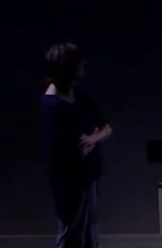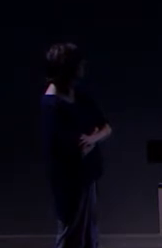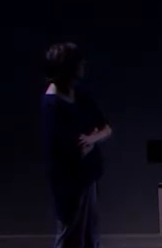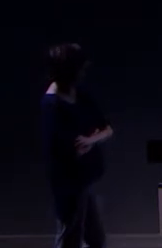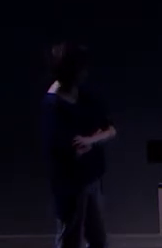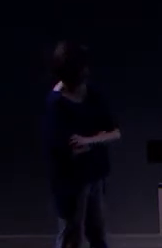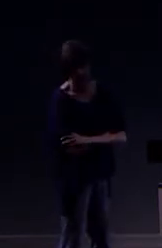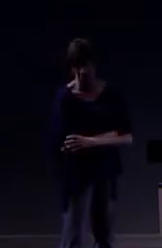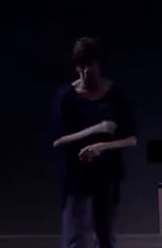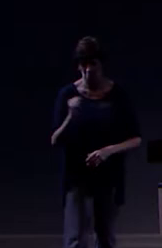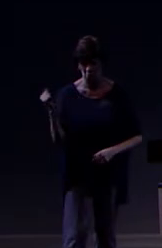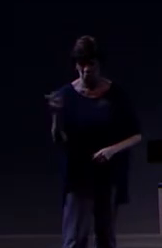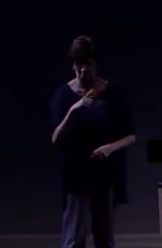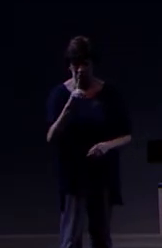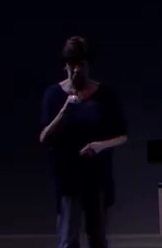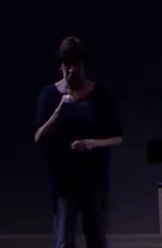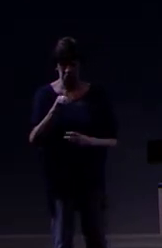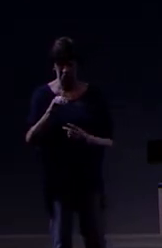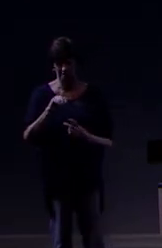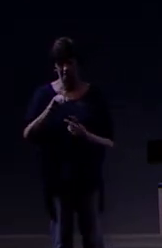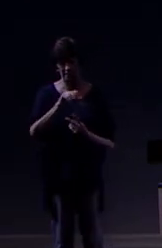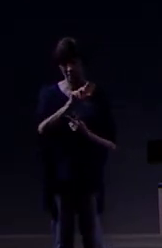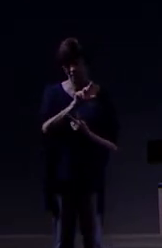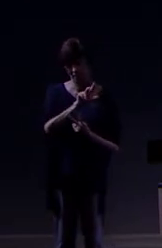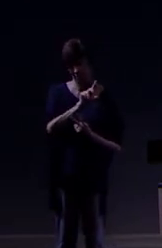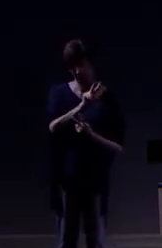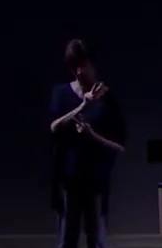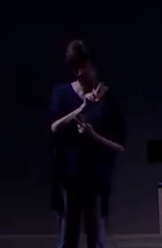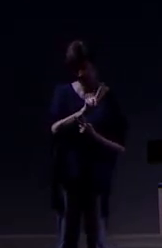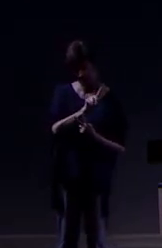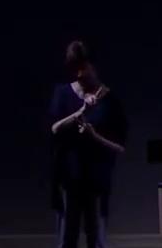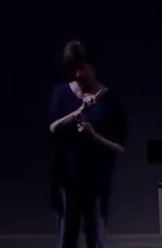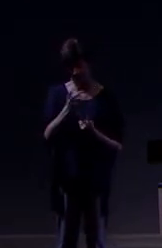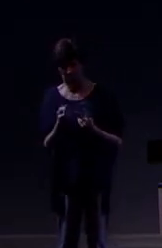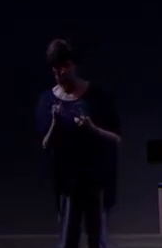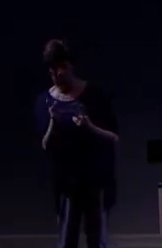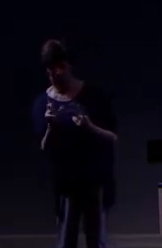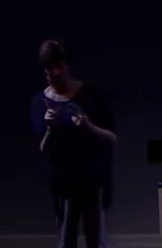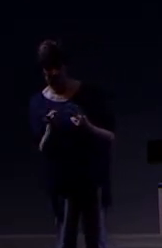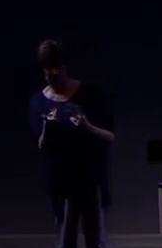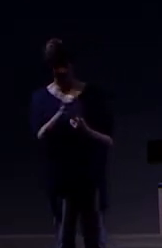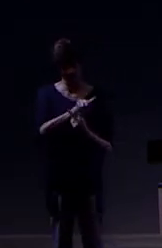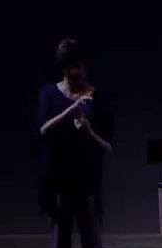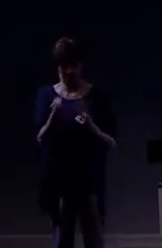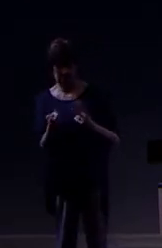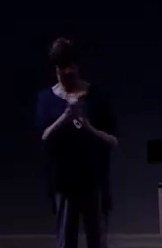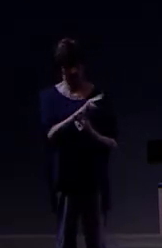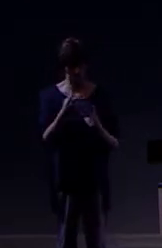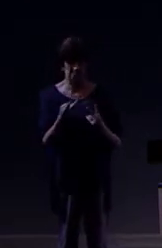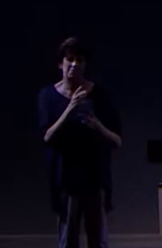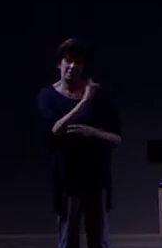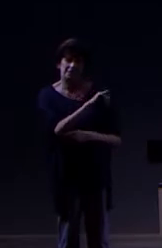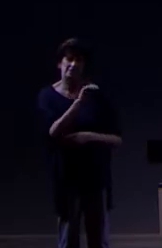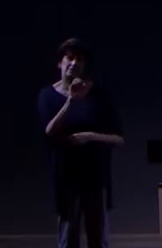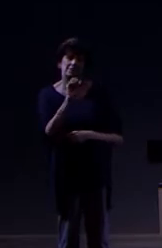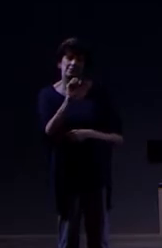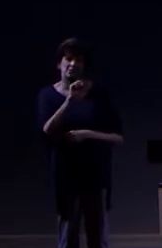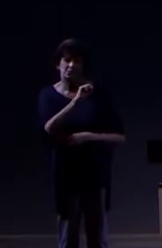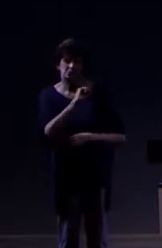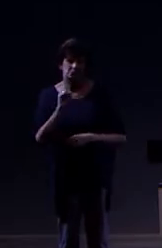So we can all do this now, flip between 2D space and 3D space. Mind-blowing, isn't it? So in the Super Paper Mario